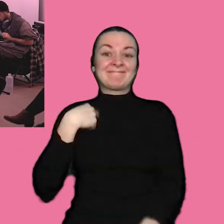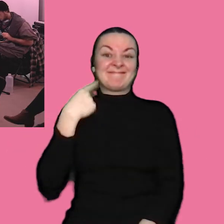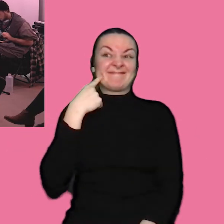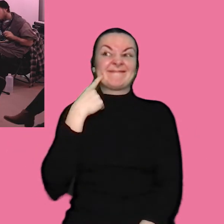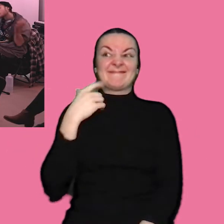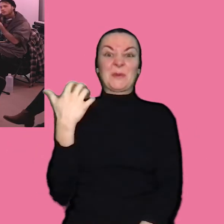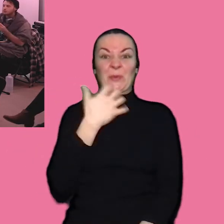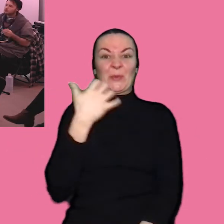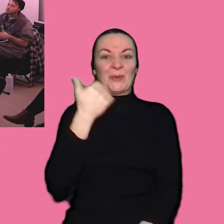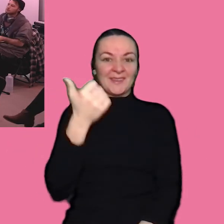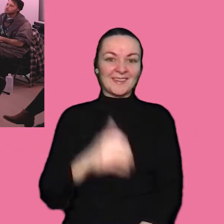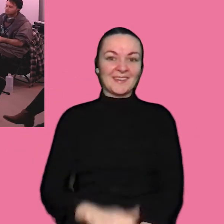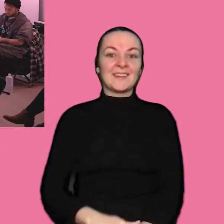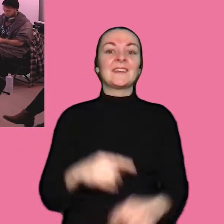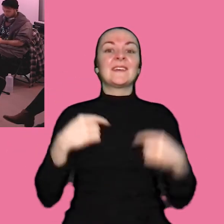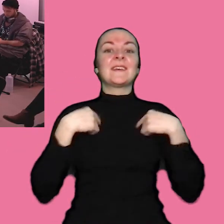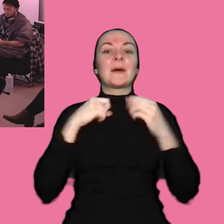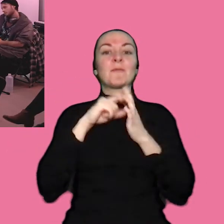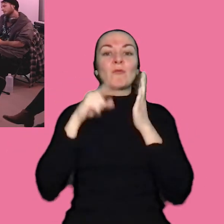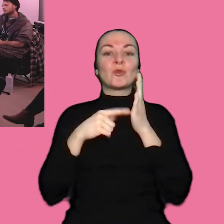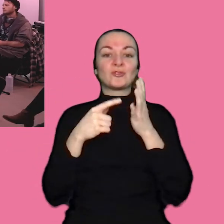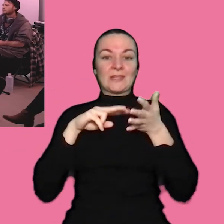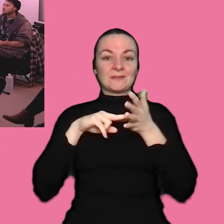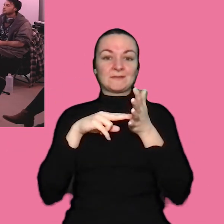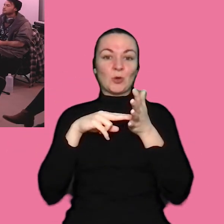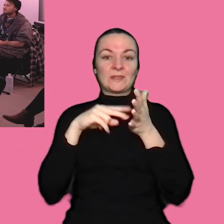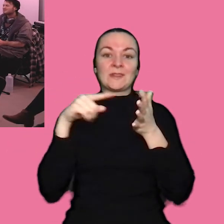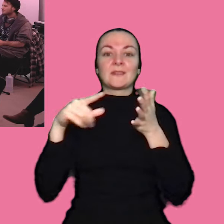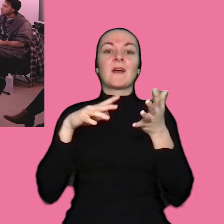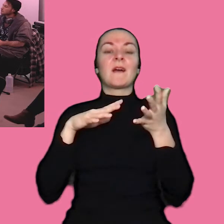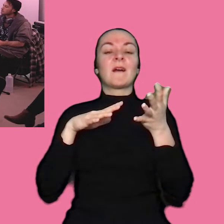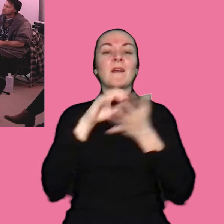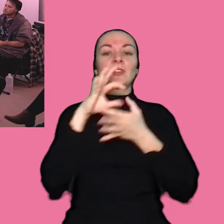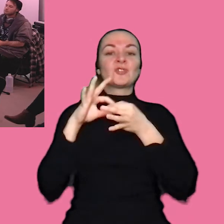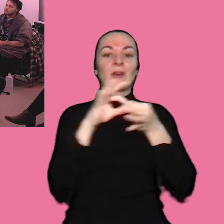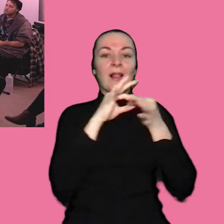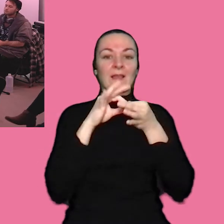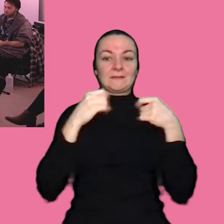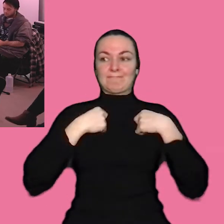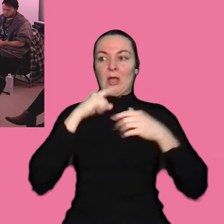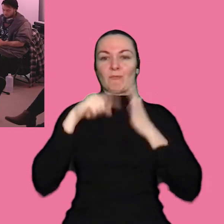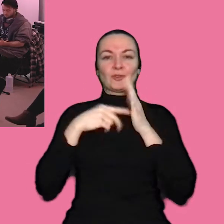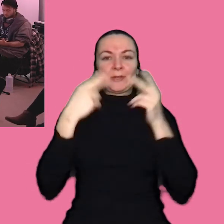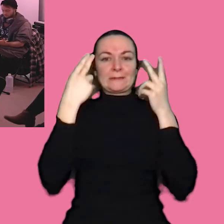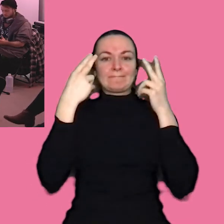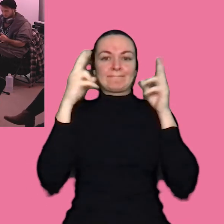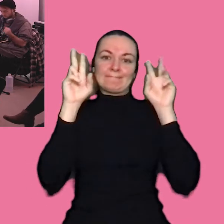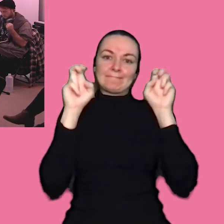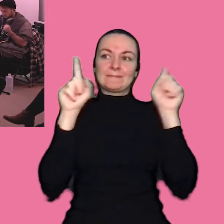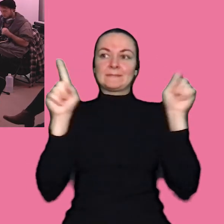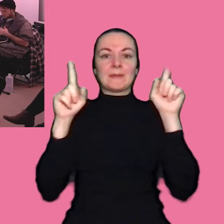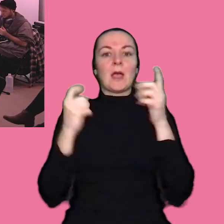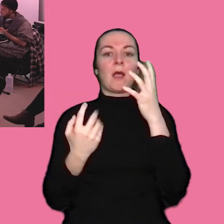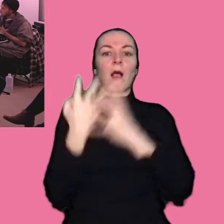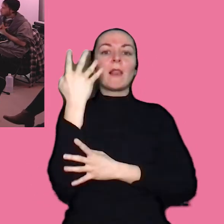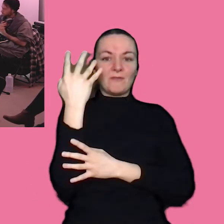cool. I'm the project coordinator for the Culture Collector project. Our project is called CULTIVATE. And in